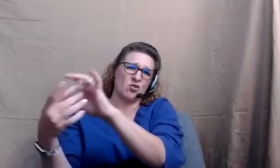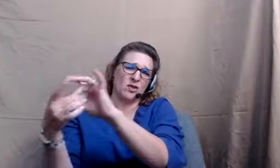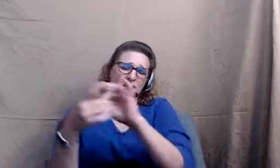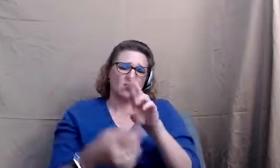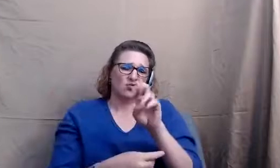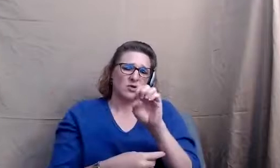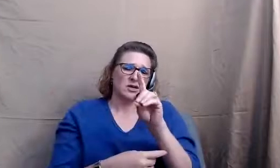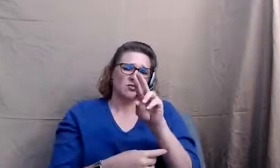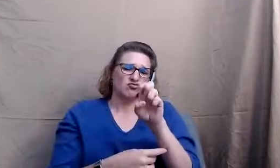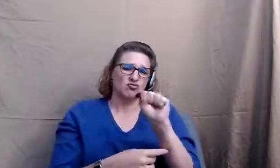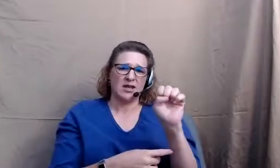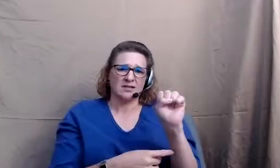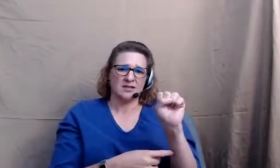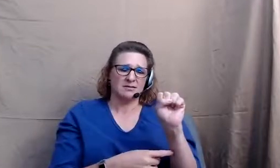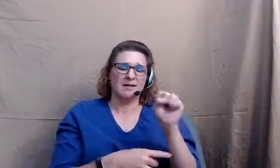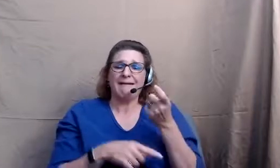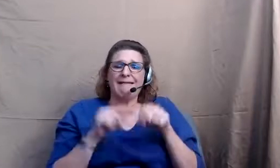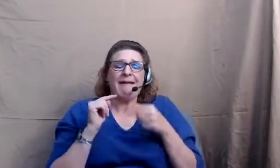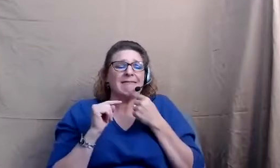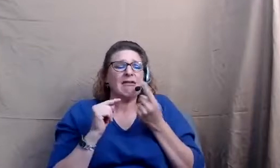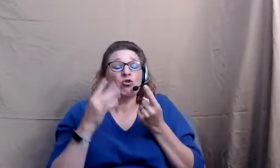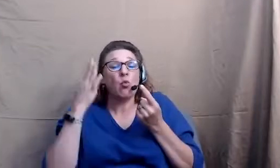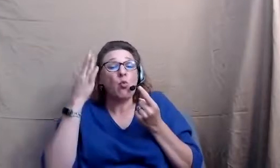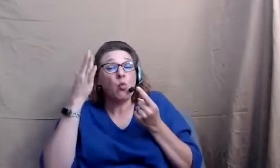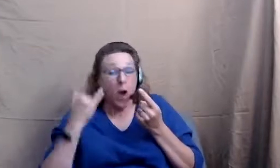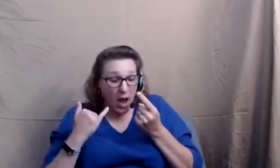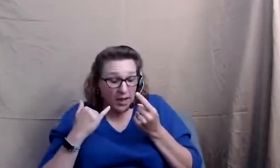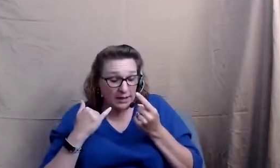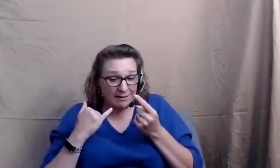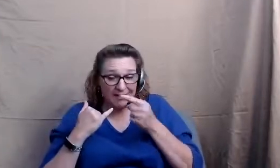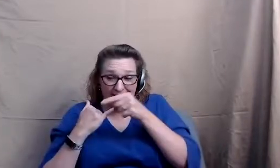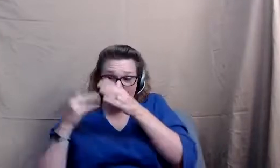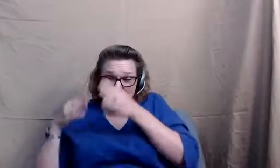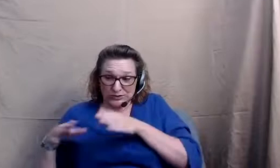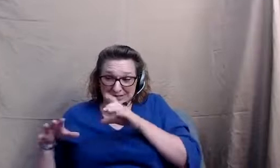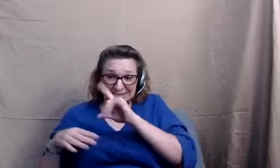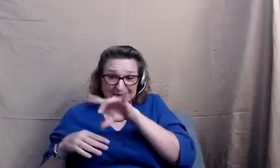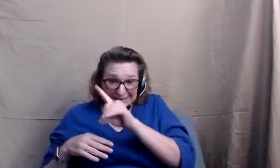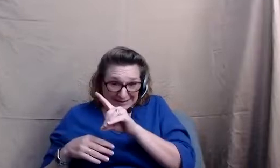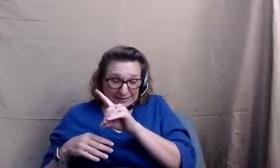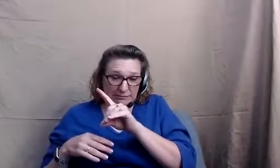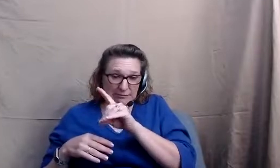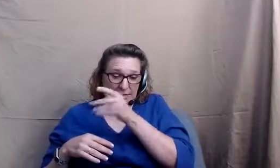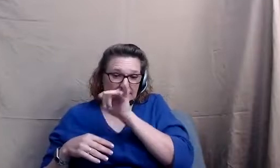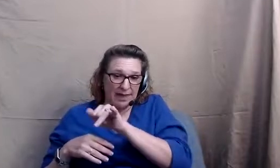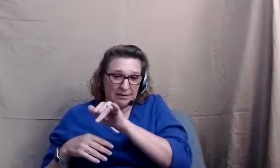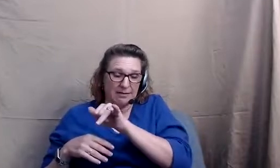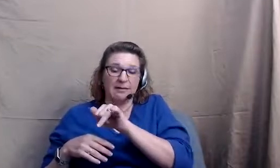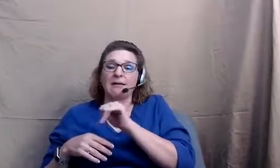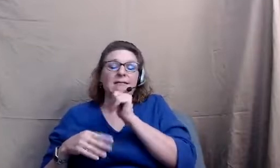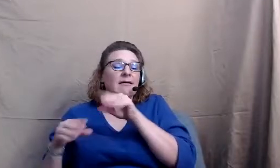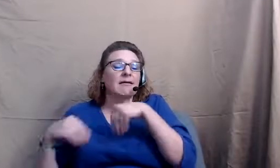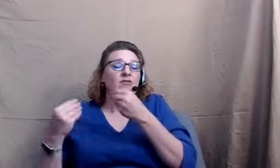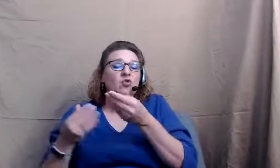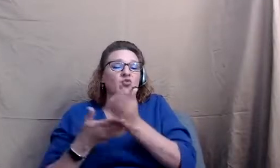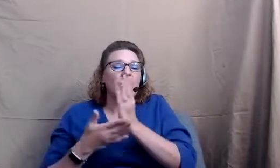redress. It can't tell you why somebody did the things that they did. It doesn't necessarily give you the right to a dialogue with that person.